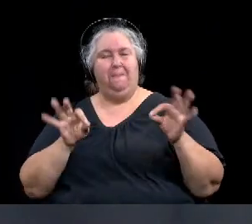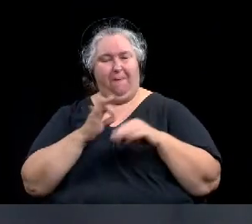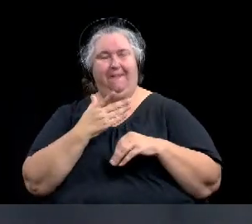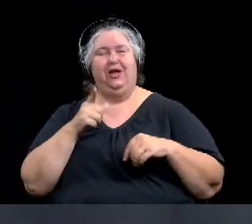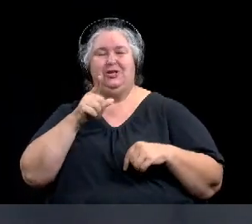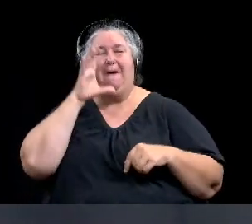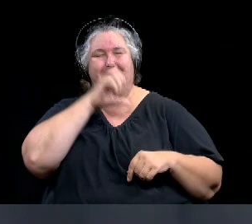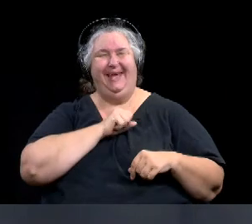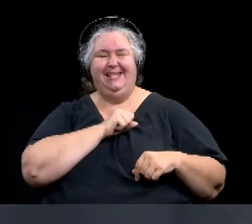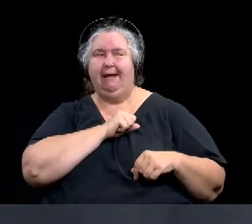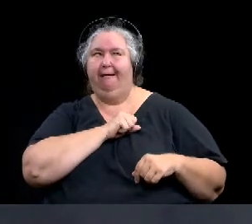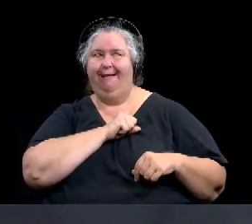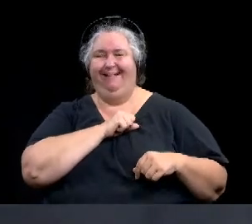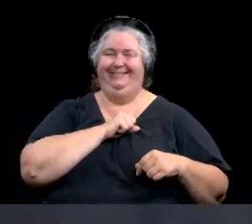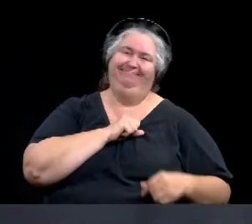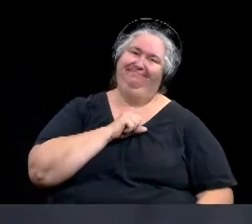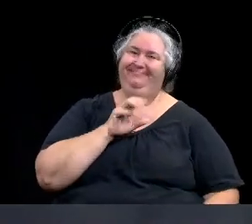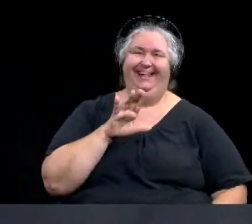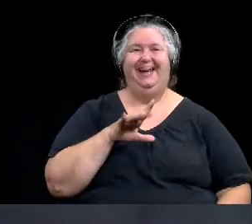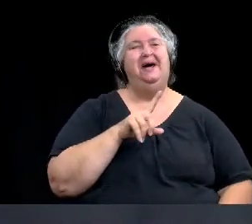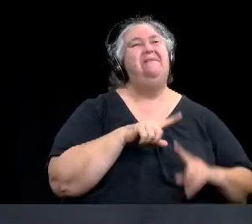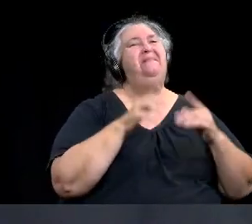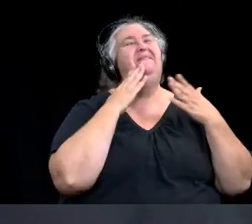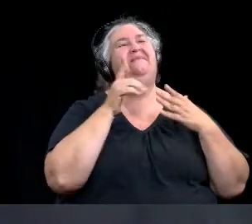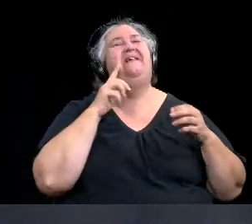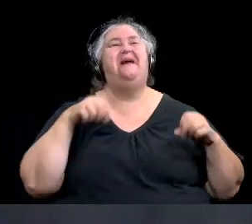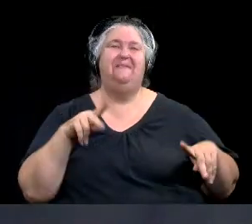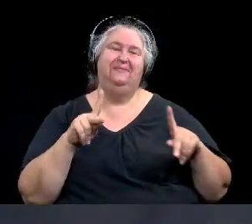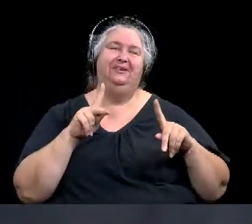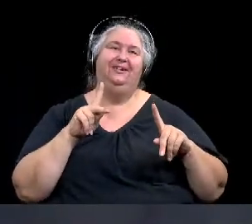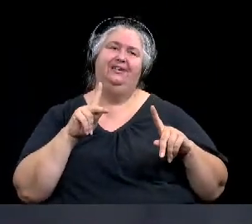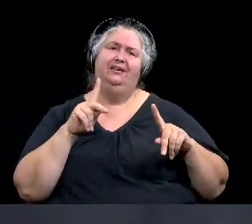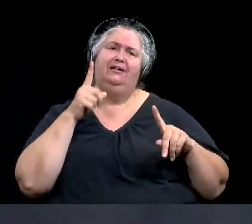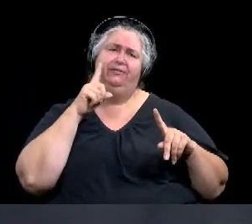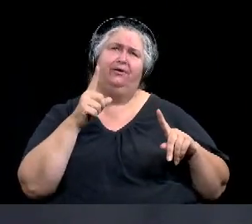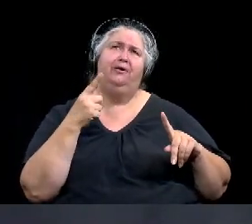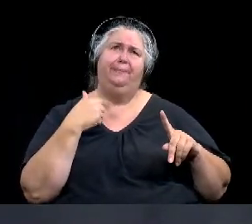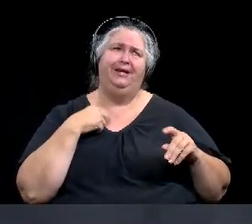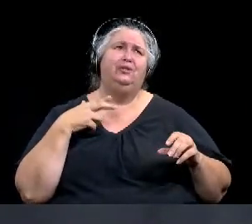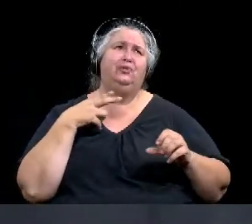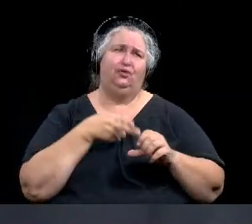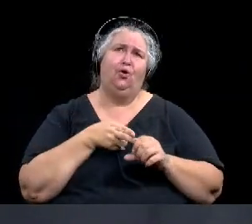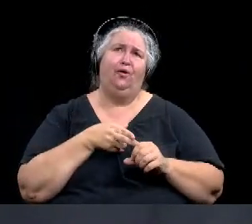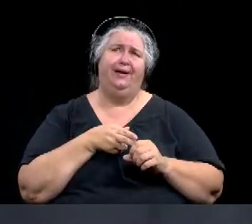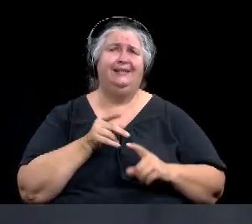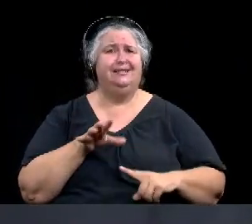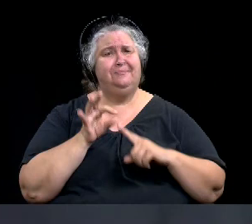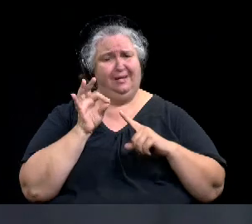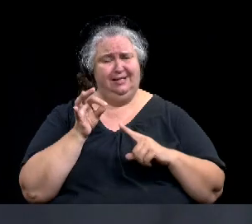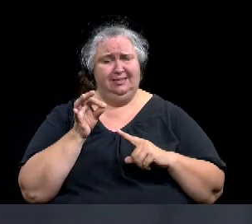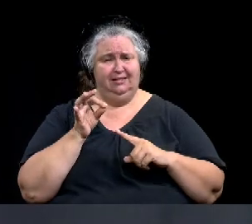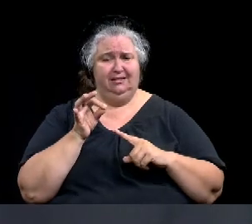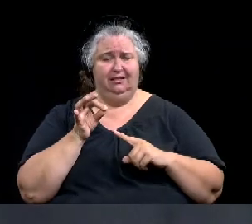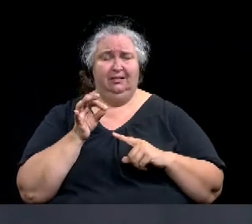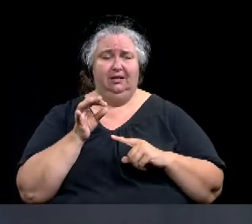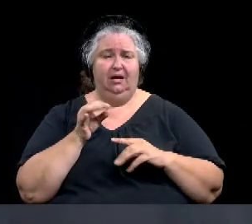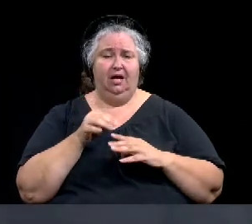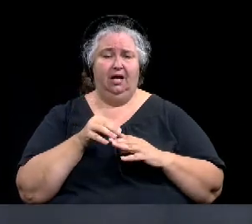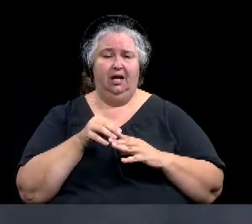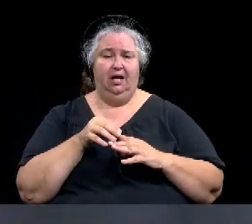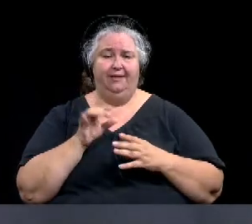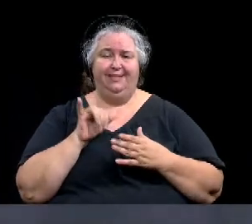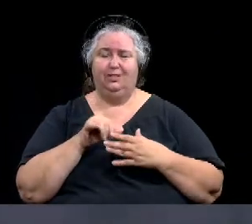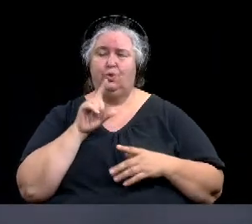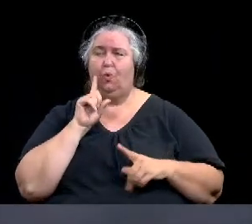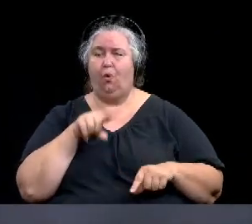But thanks for the opportunity for me to join this, especially since this order's come out and